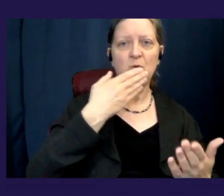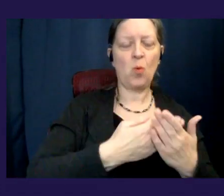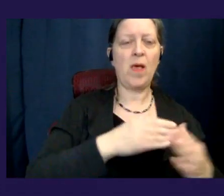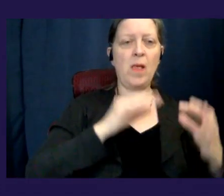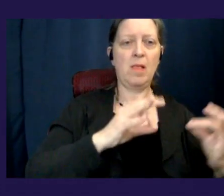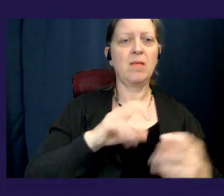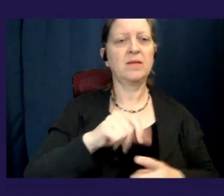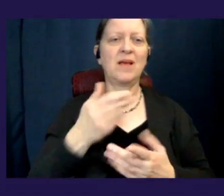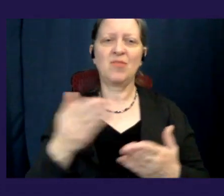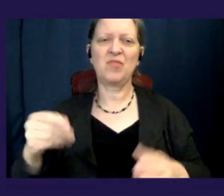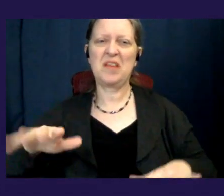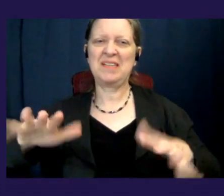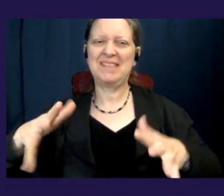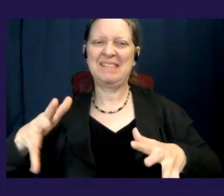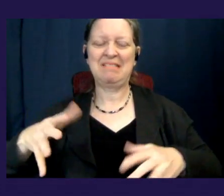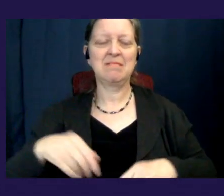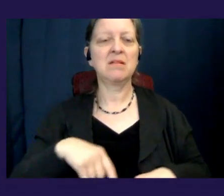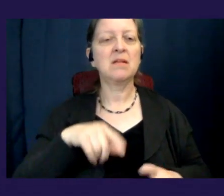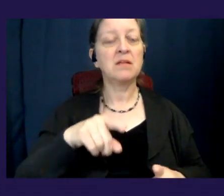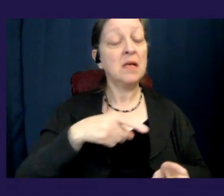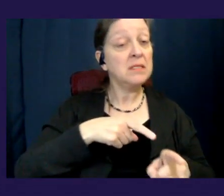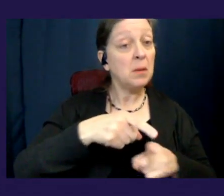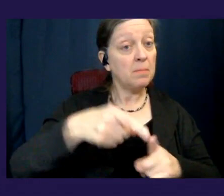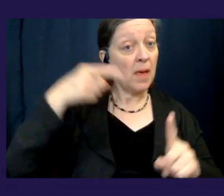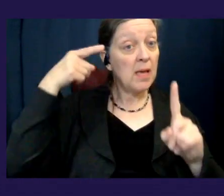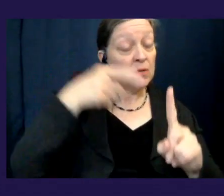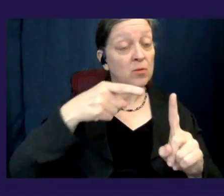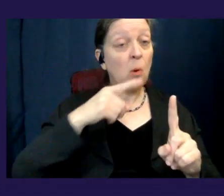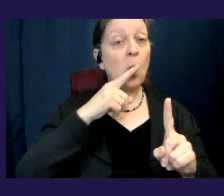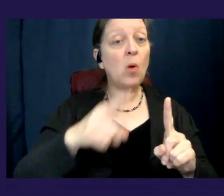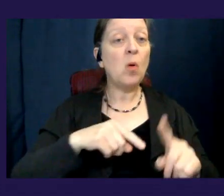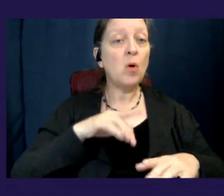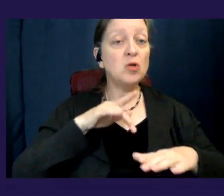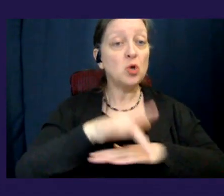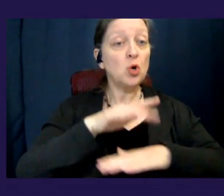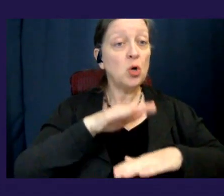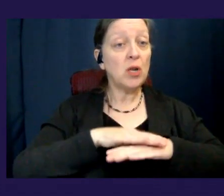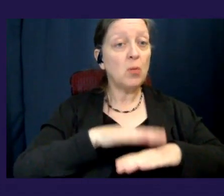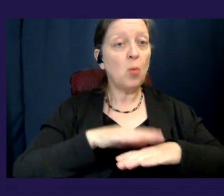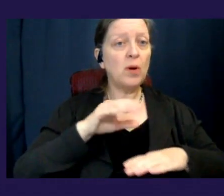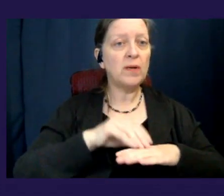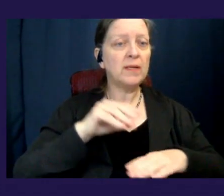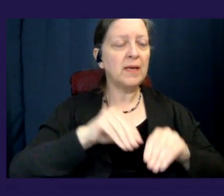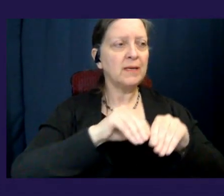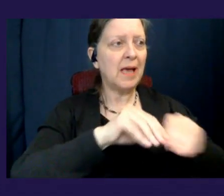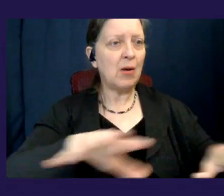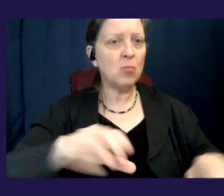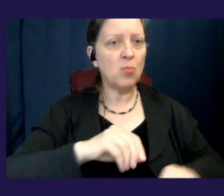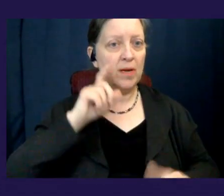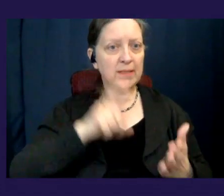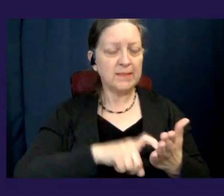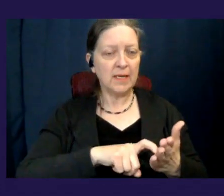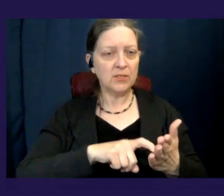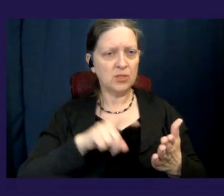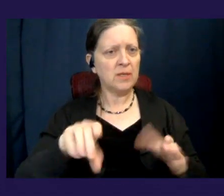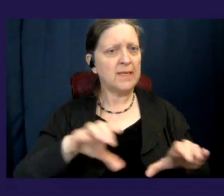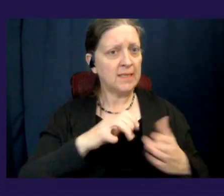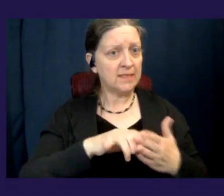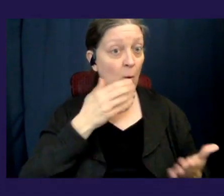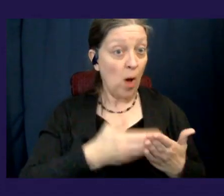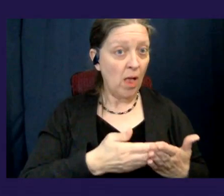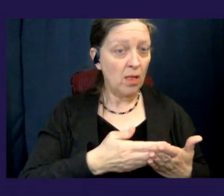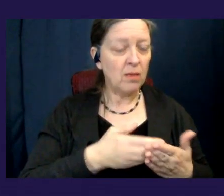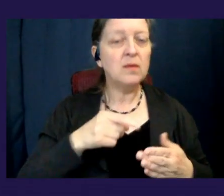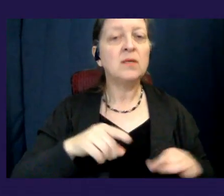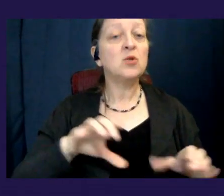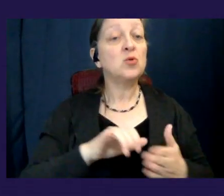is early warning and outbreak detection, and it does that very well, as those newspaper reports of HealthMap mentioned. To do that, it uses sources